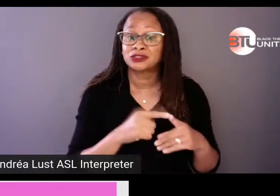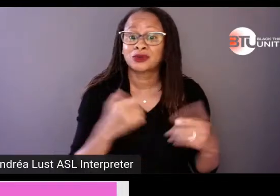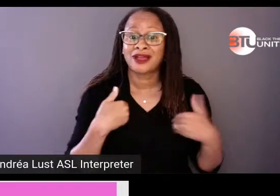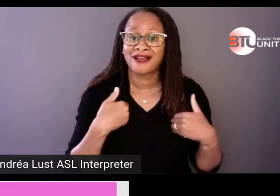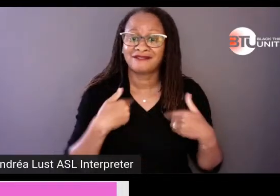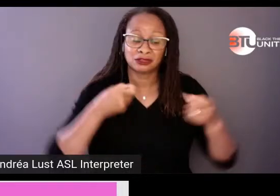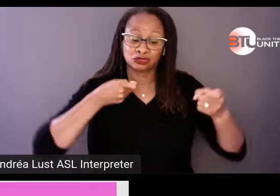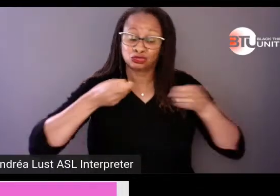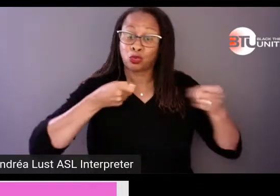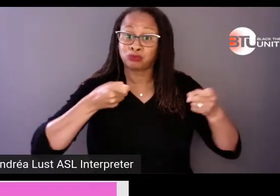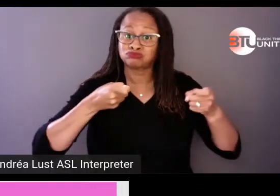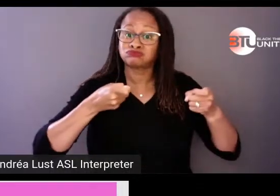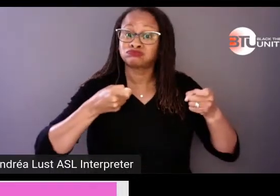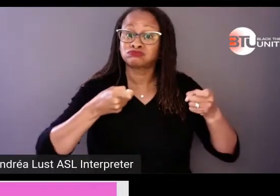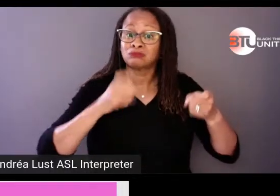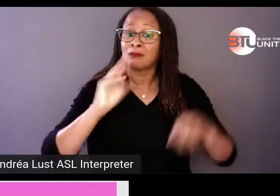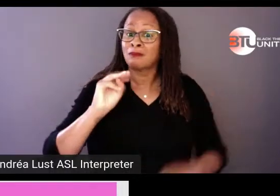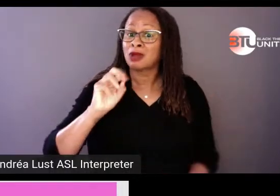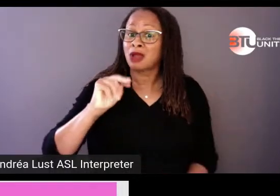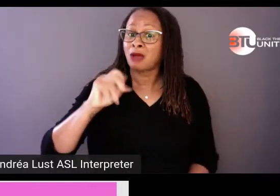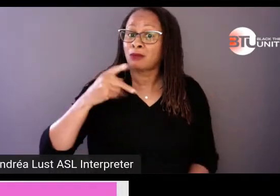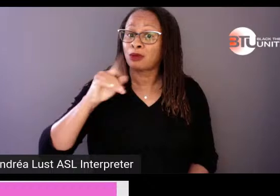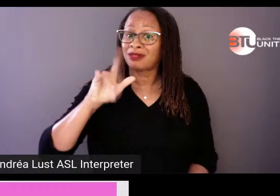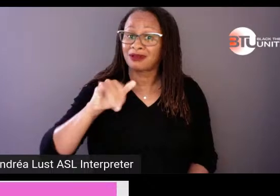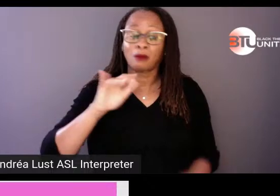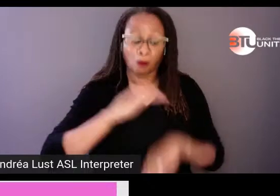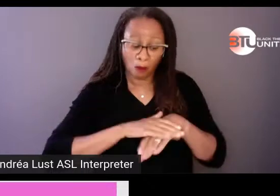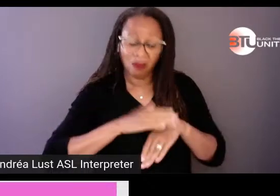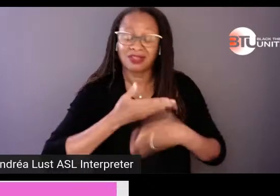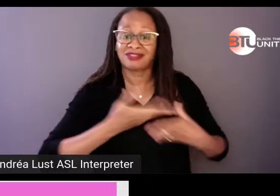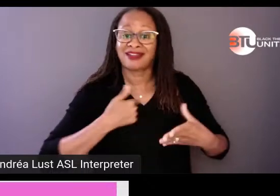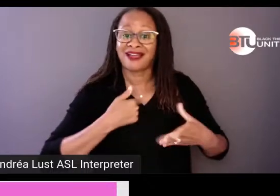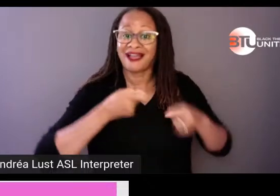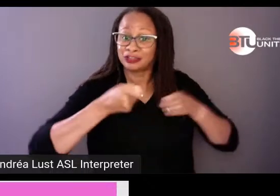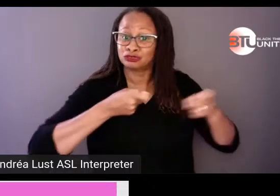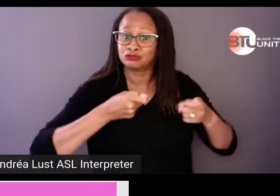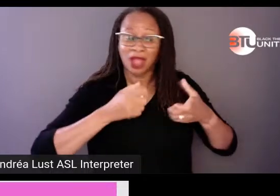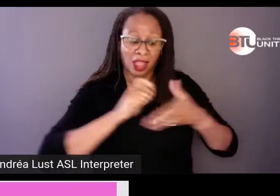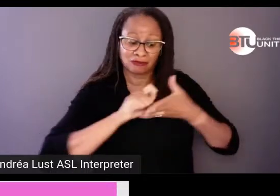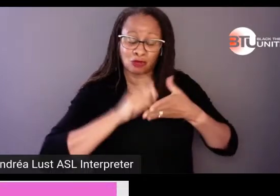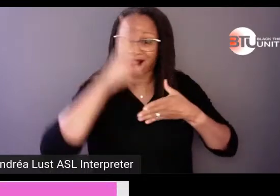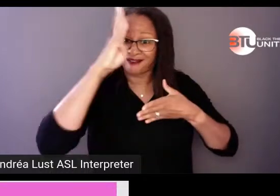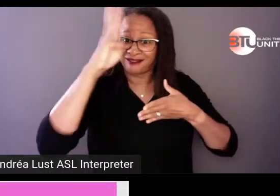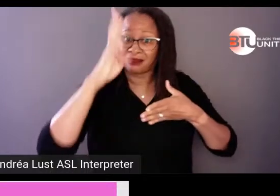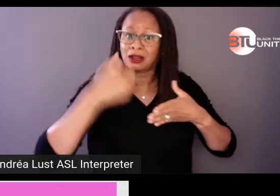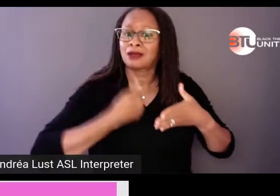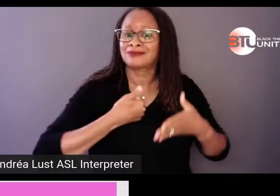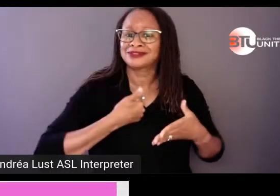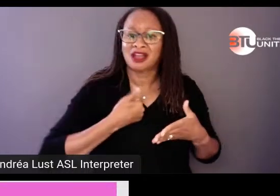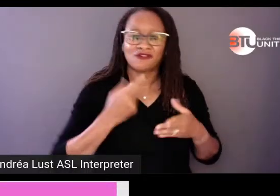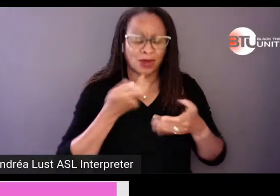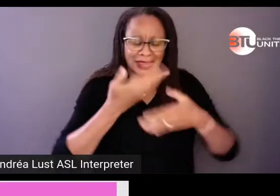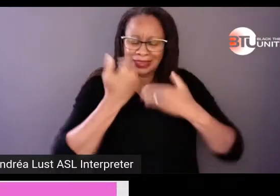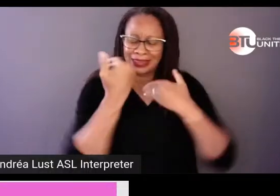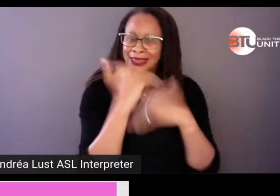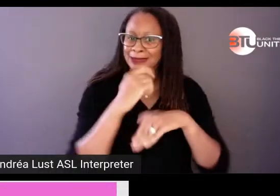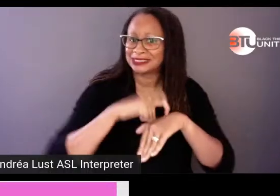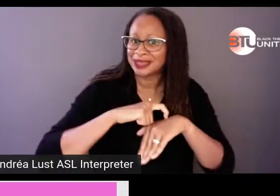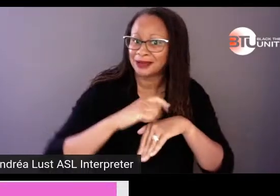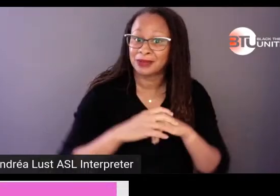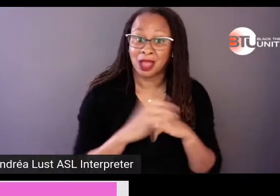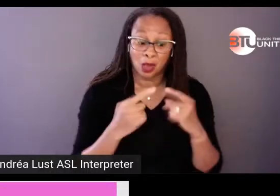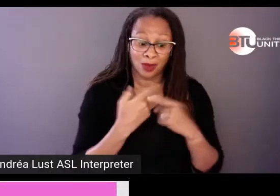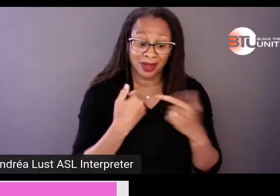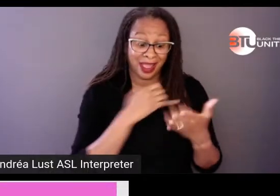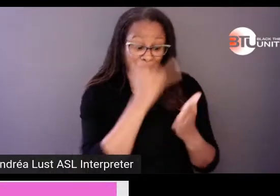monopoly on that thing that you created for a certain amount of time. When you create a work of art, you have a monopoly on that work